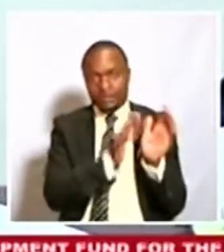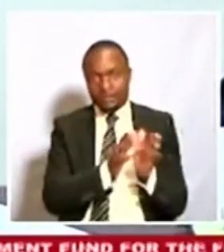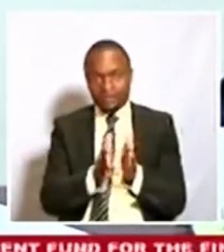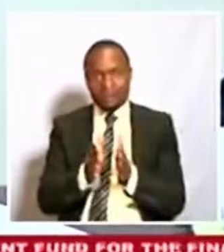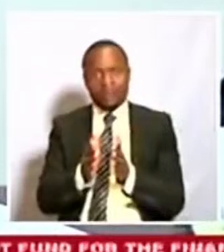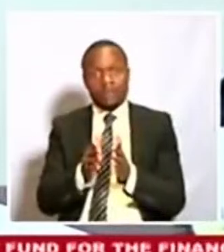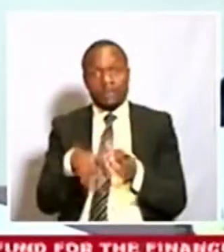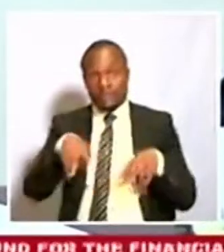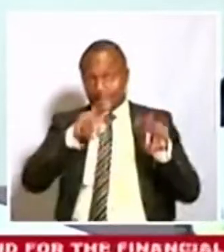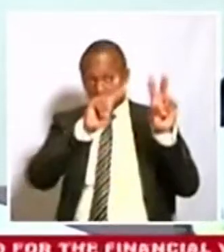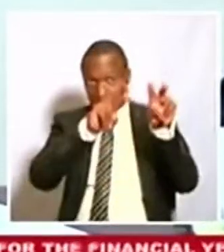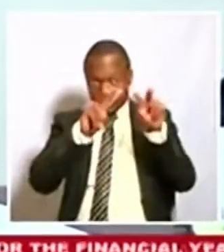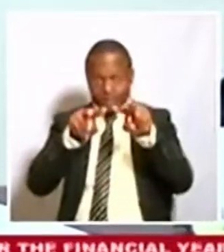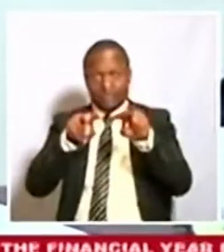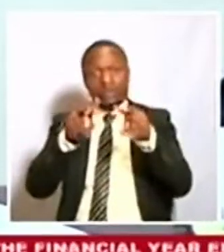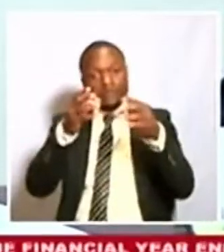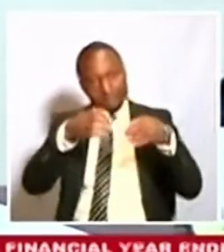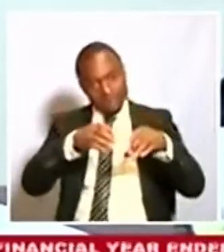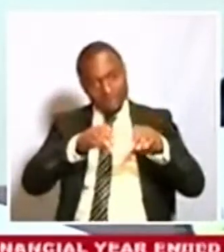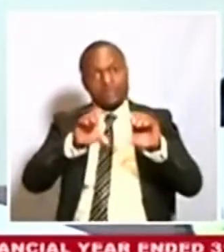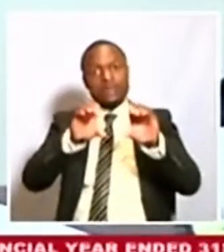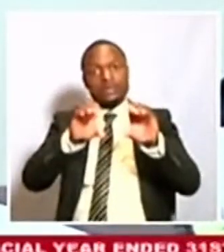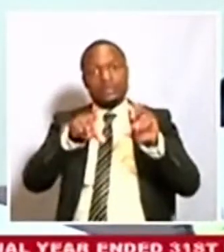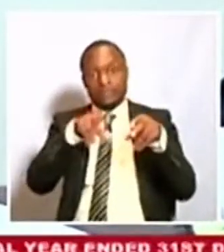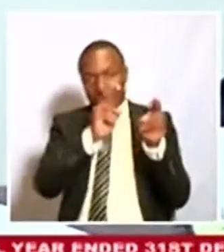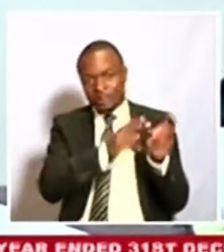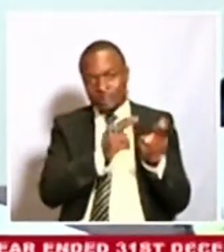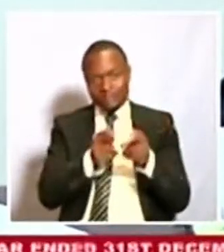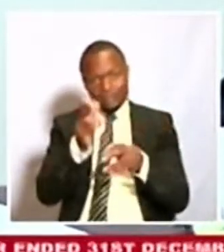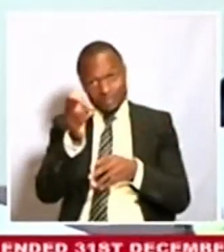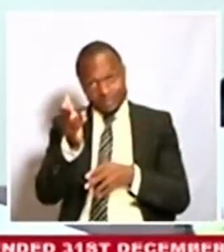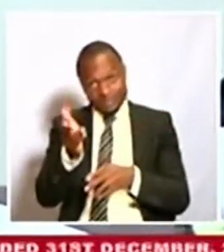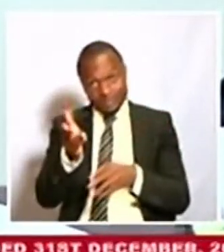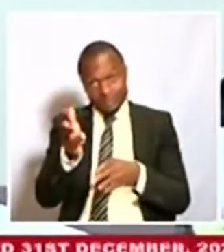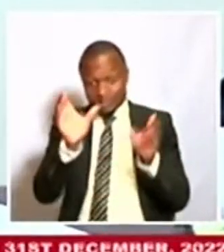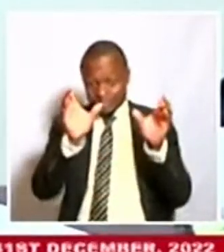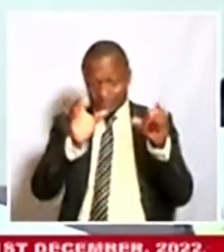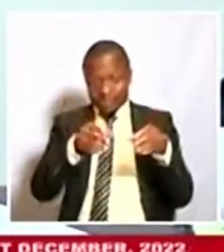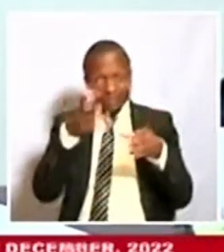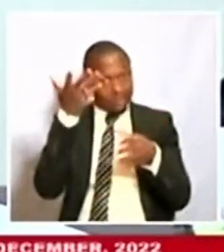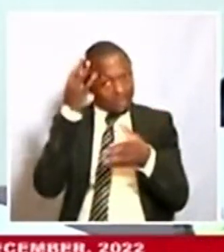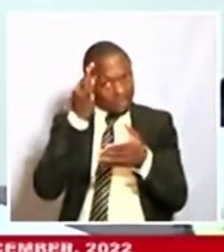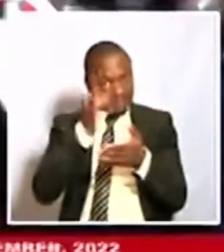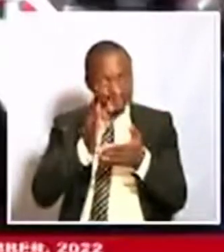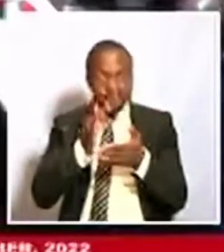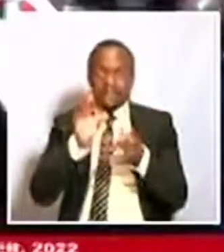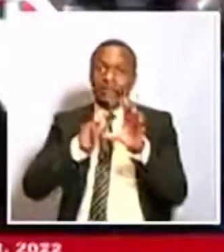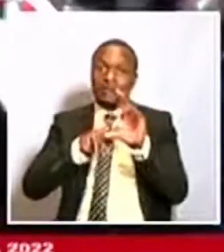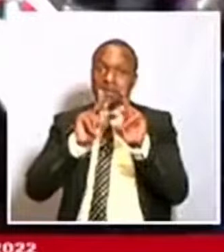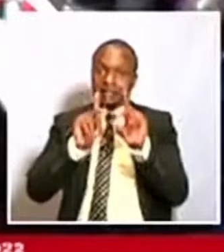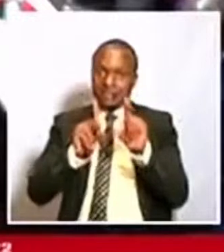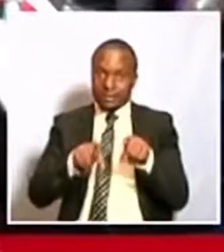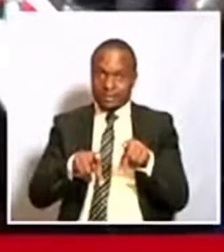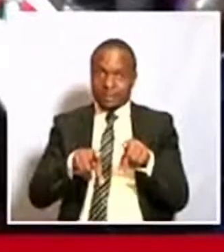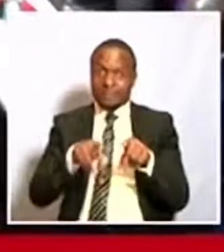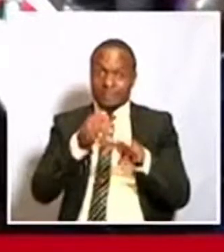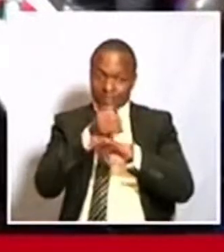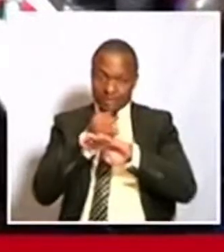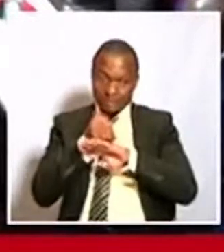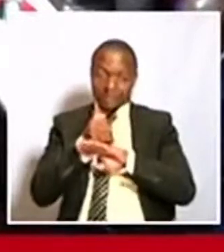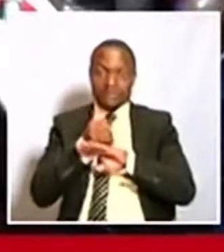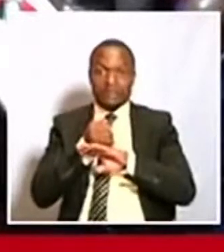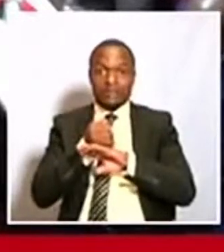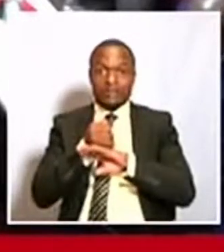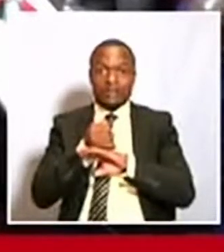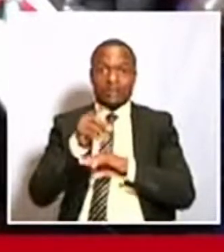of monitoring. Please go ahead and respond, Council Secretary. Chair, I invite the DPO to